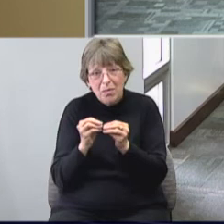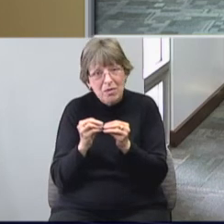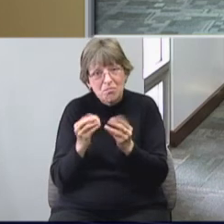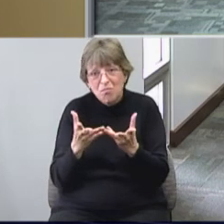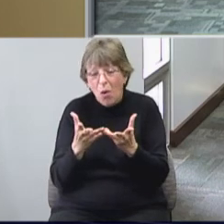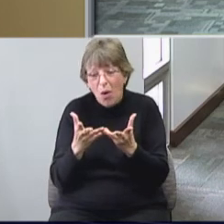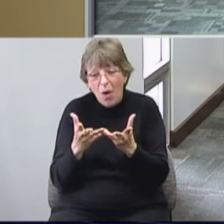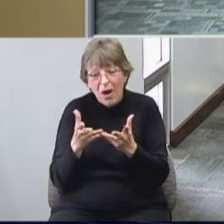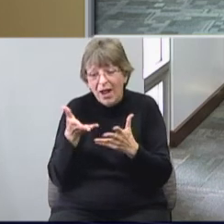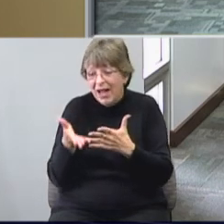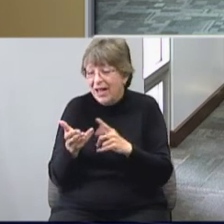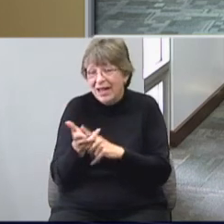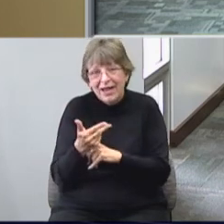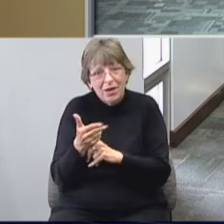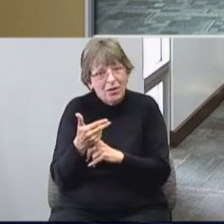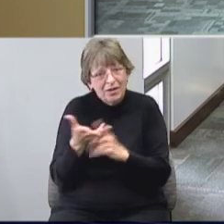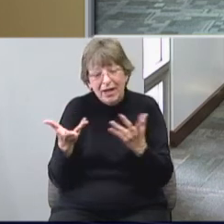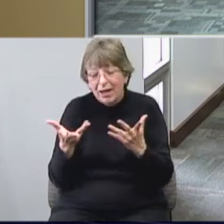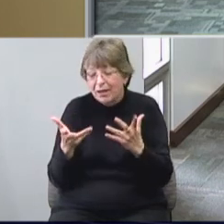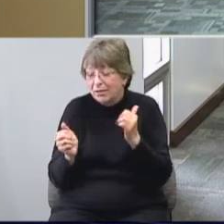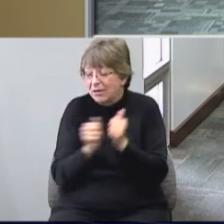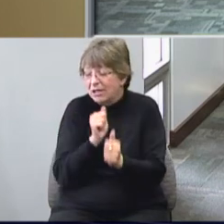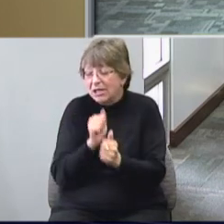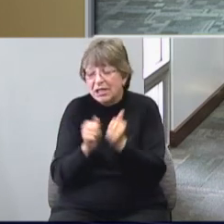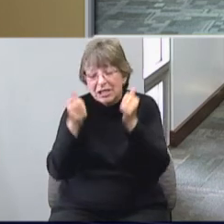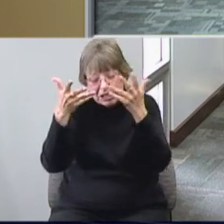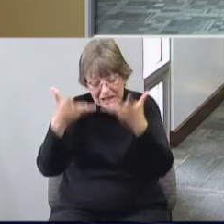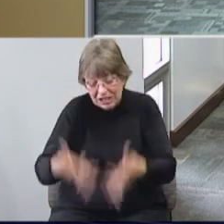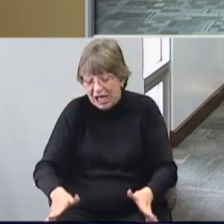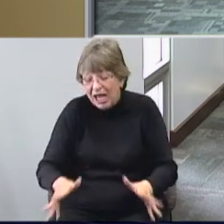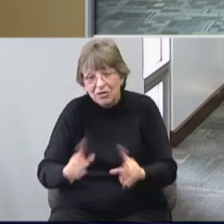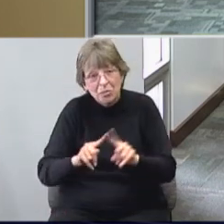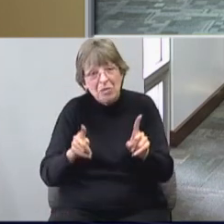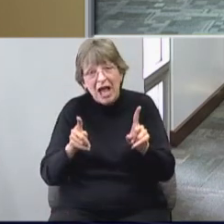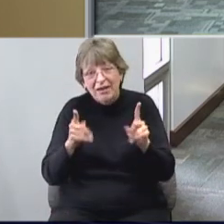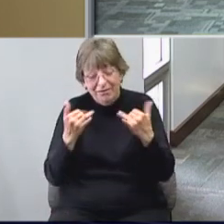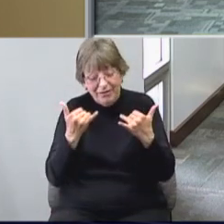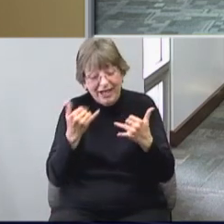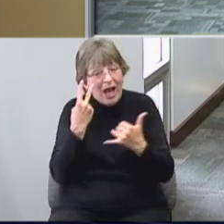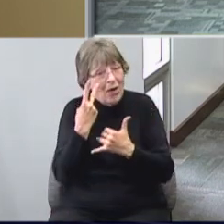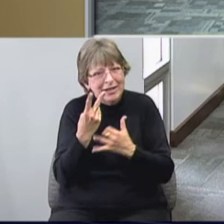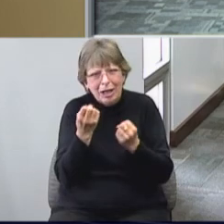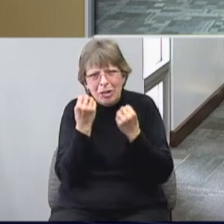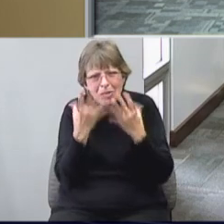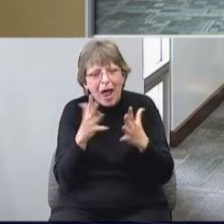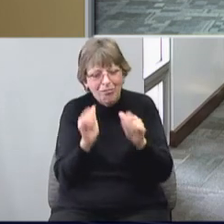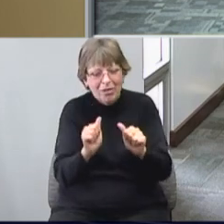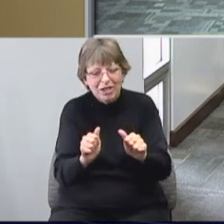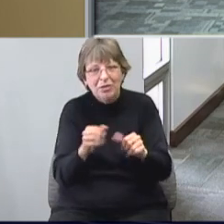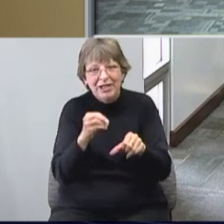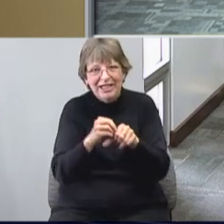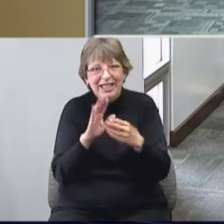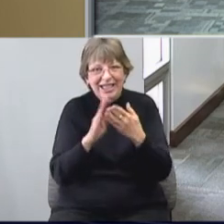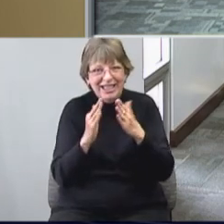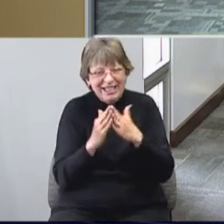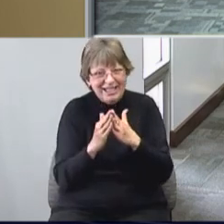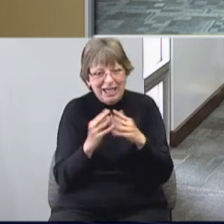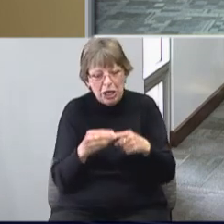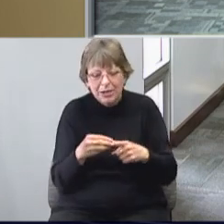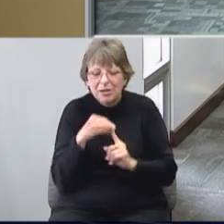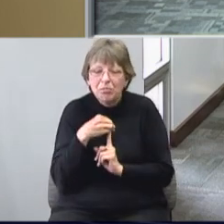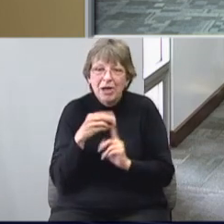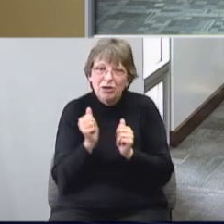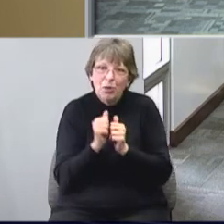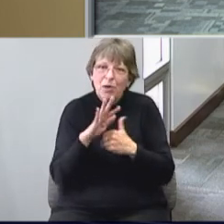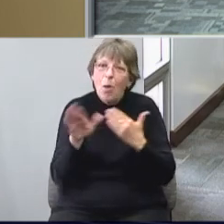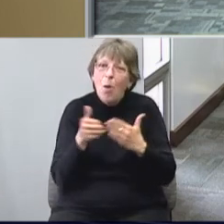disaster to an investor. But I already see a lot of potential in the city, especially with